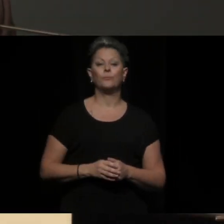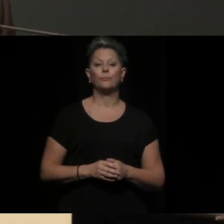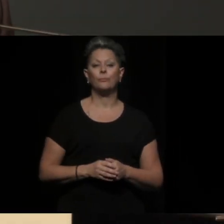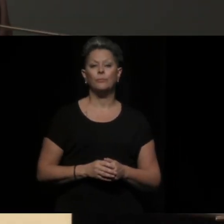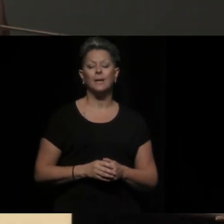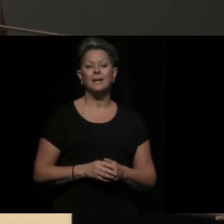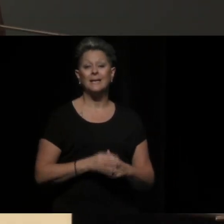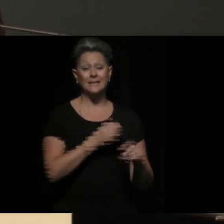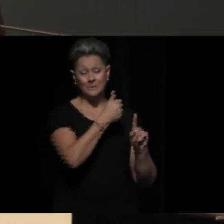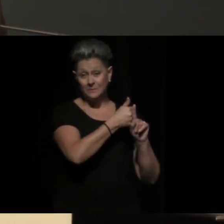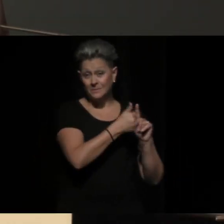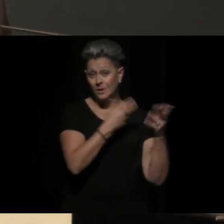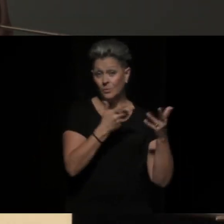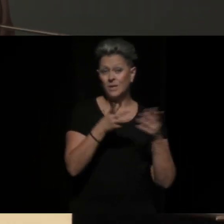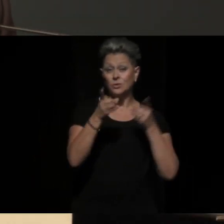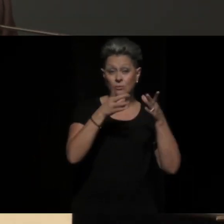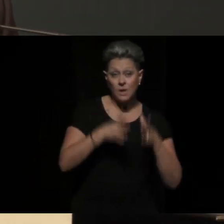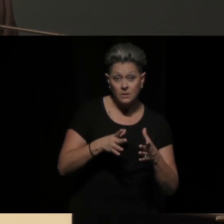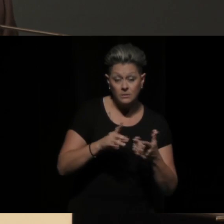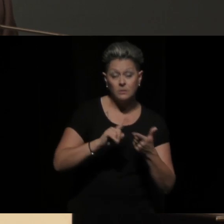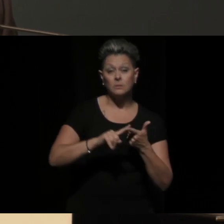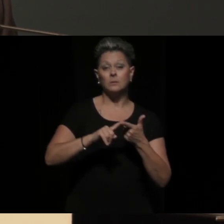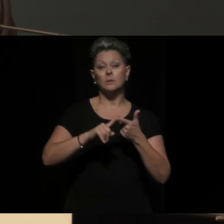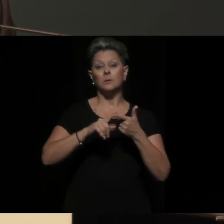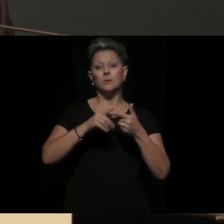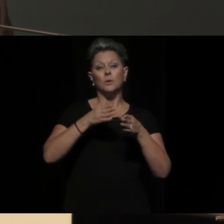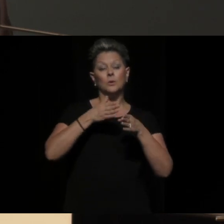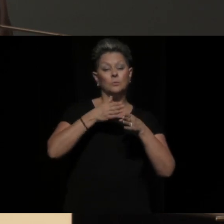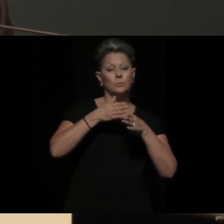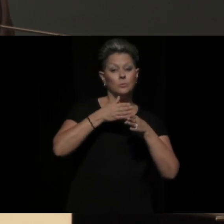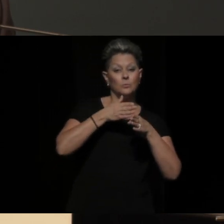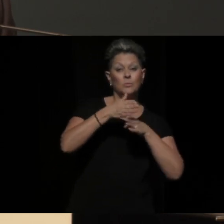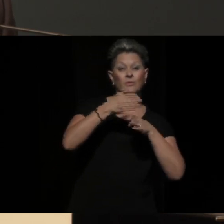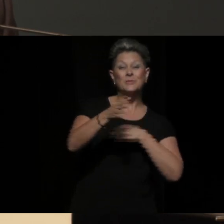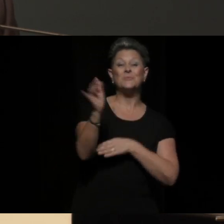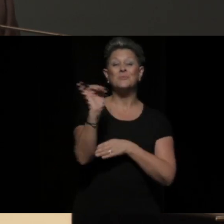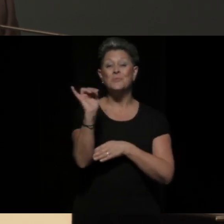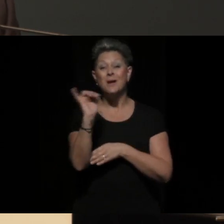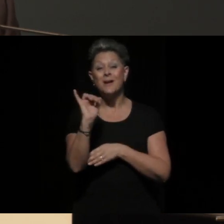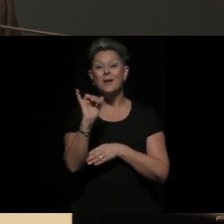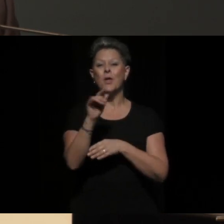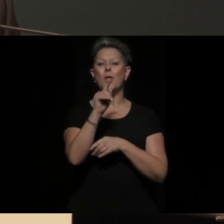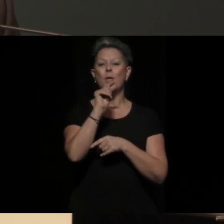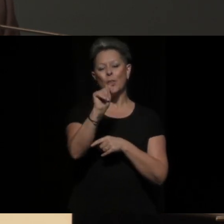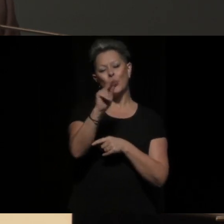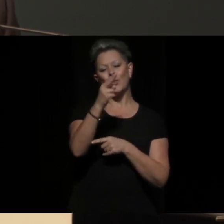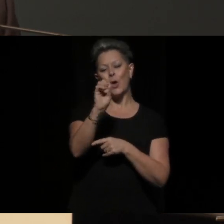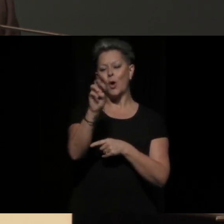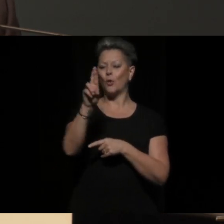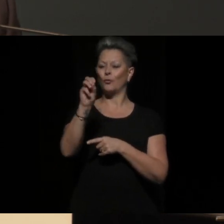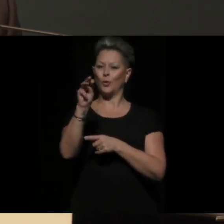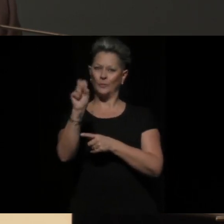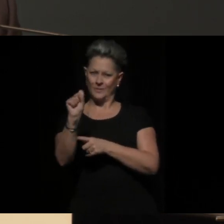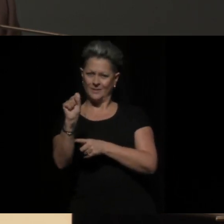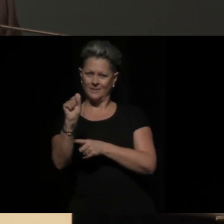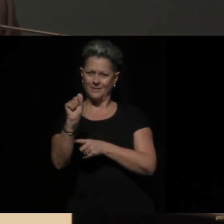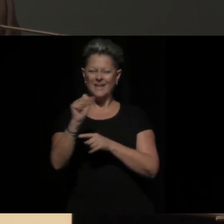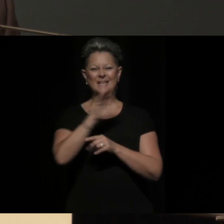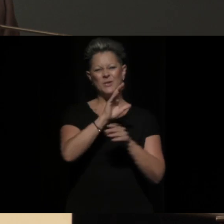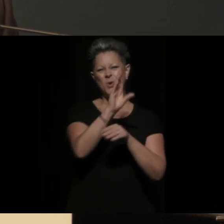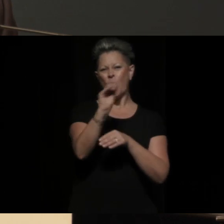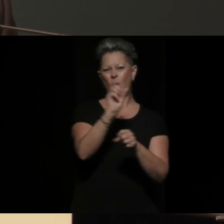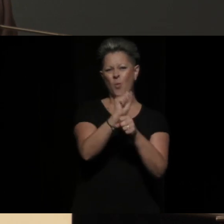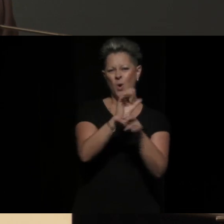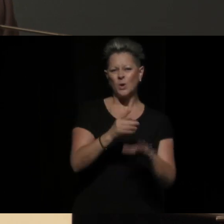Greg Walsh is a director and the provincial archivist at the Rooms Corporation. His colleagues describe him as an